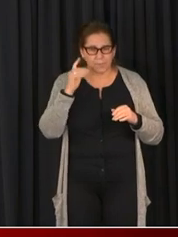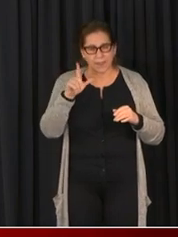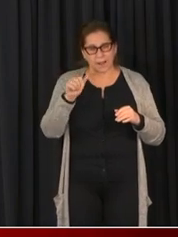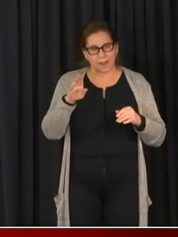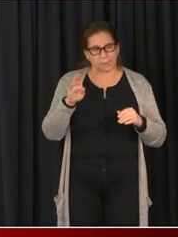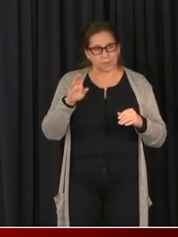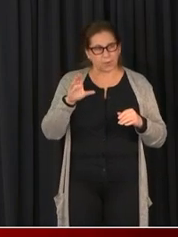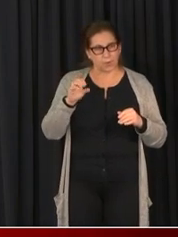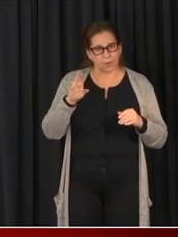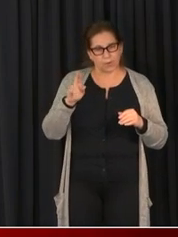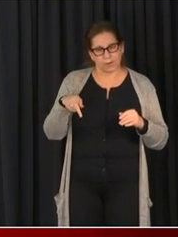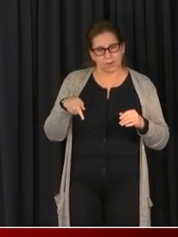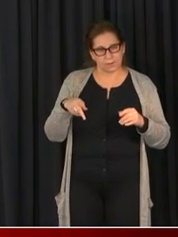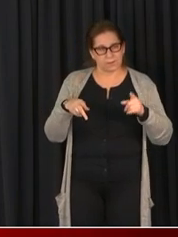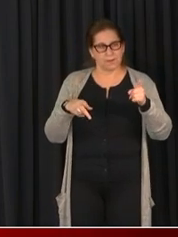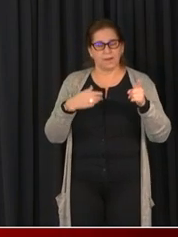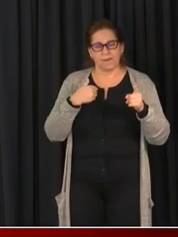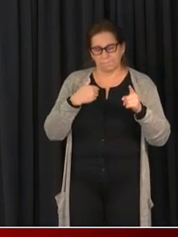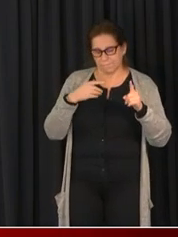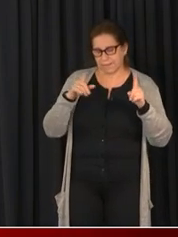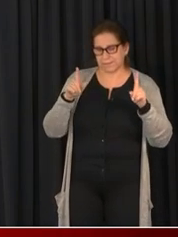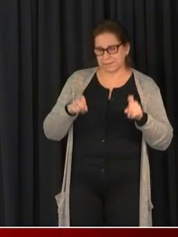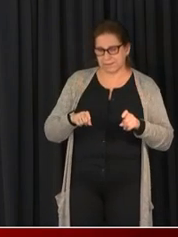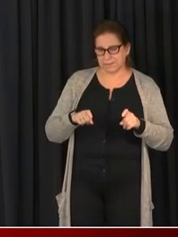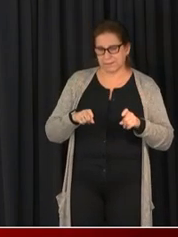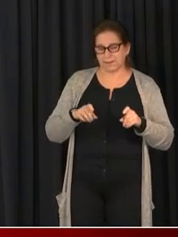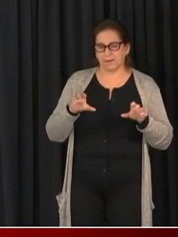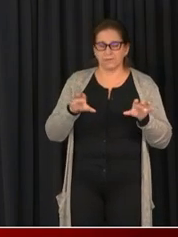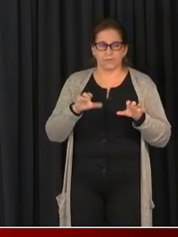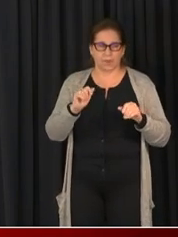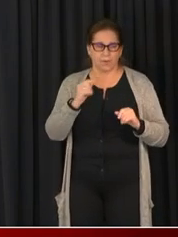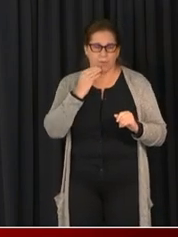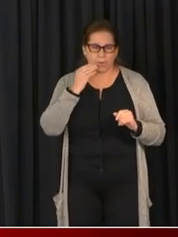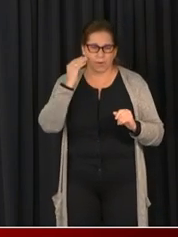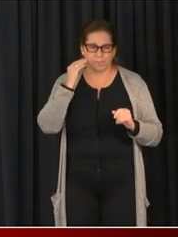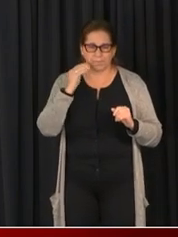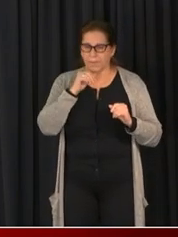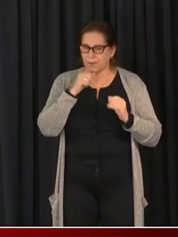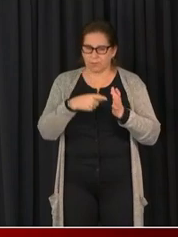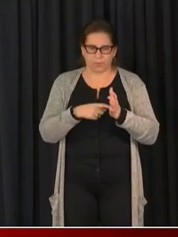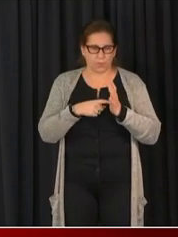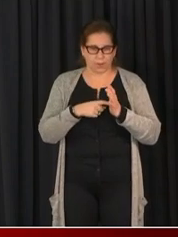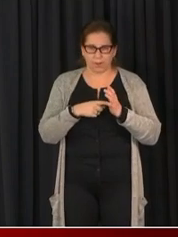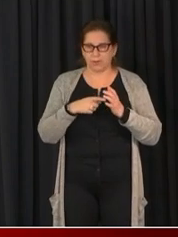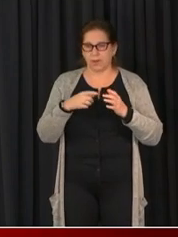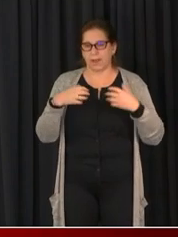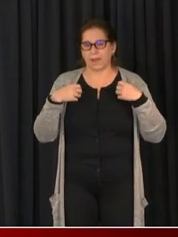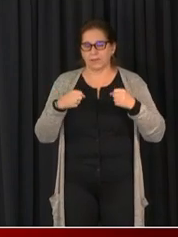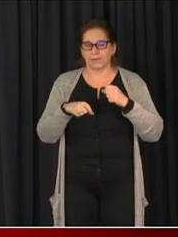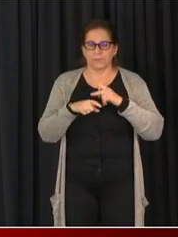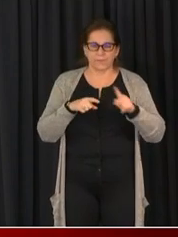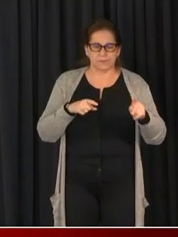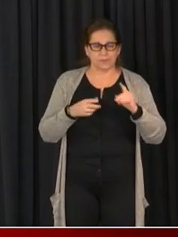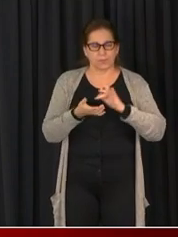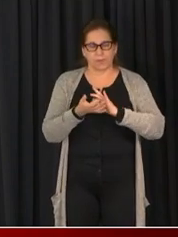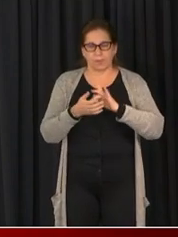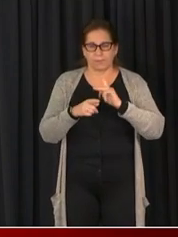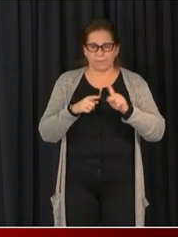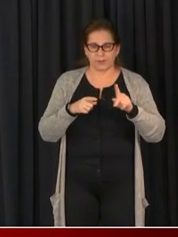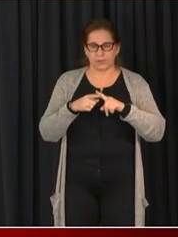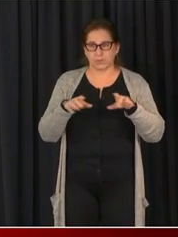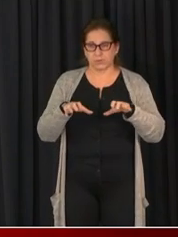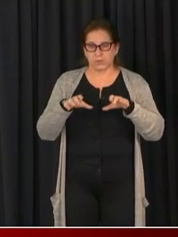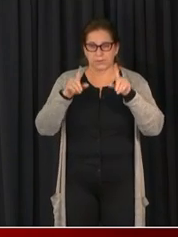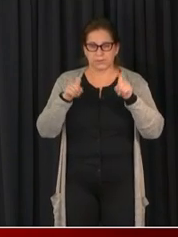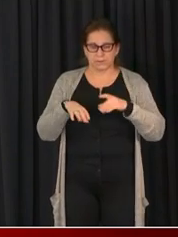test that can be administered at home, doesn't require a health professional or medical professional to